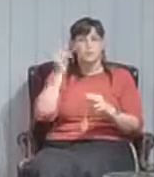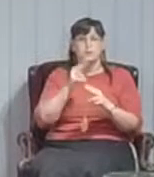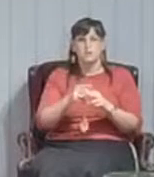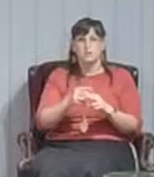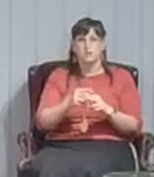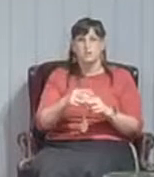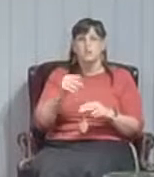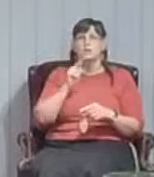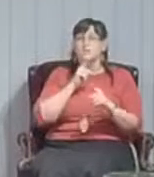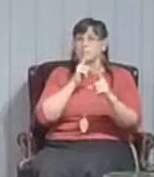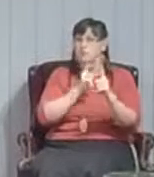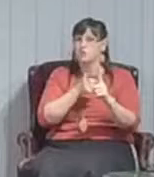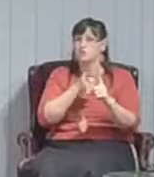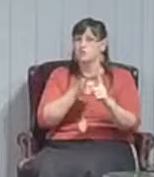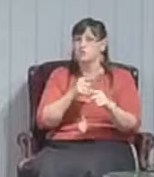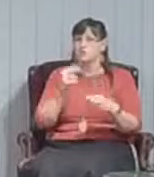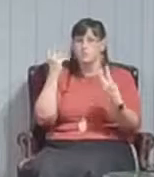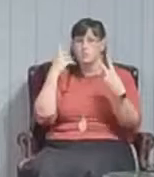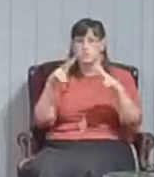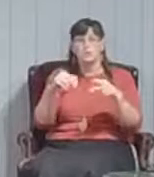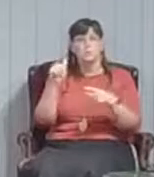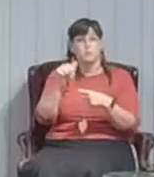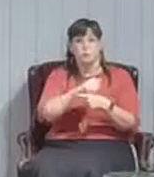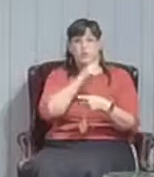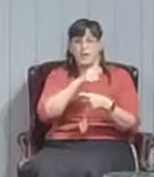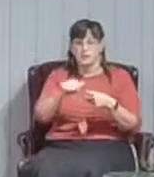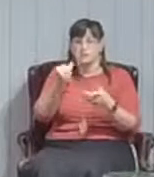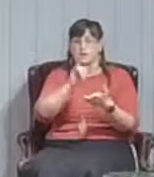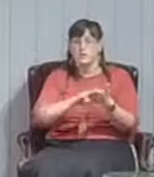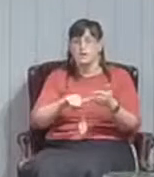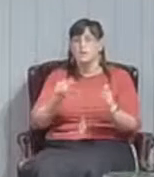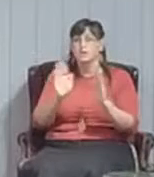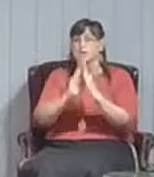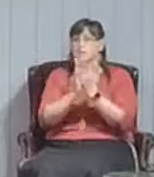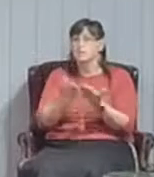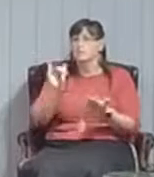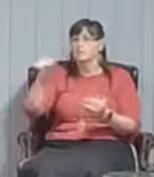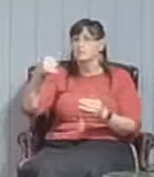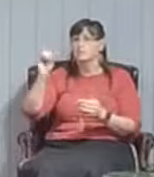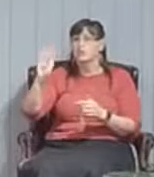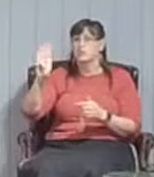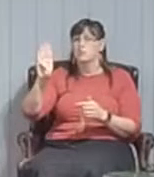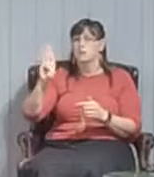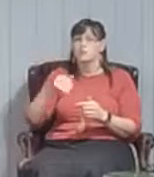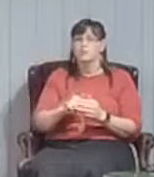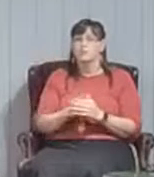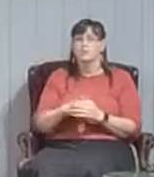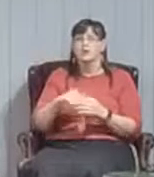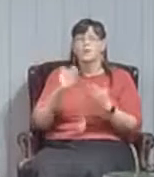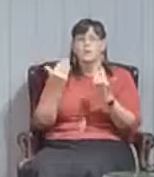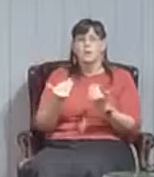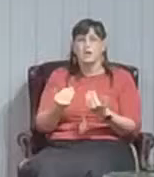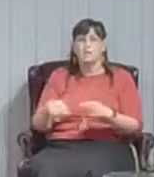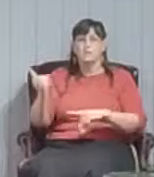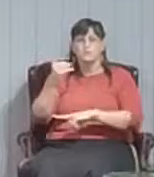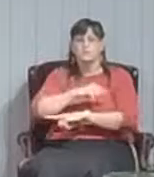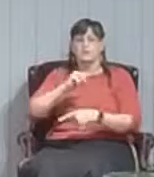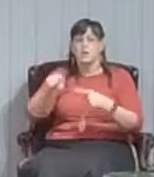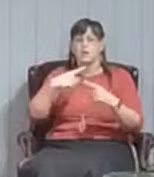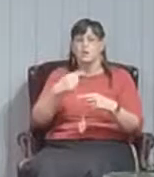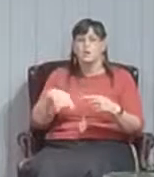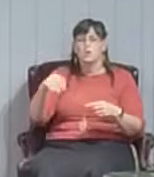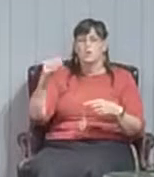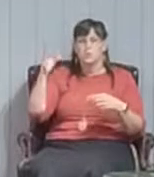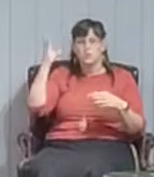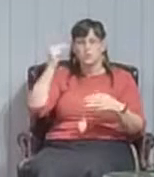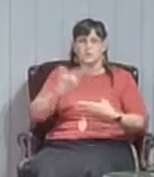him actually practicing accusation in the book of Job, in Job chapter 1, verses 6 through 11. Now there was a day when the sons of God came to